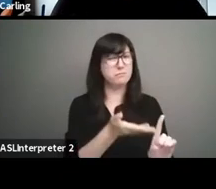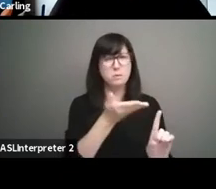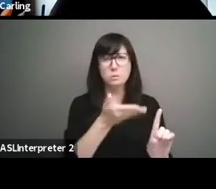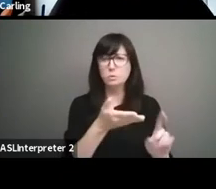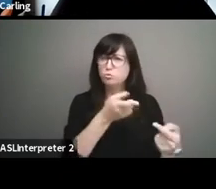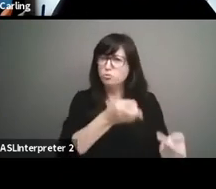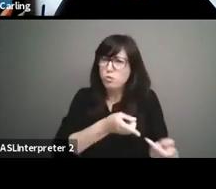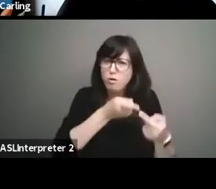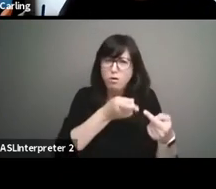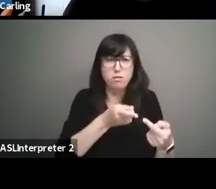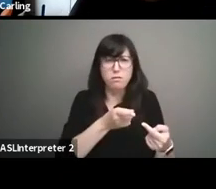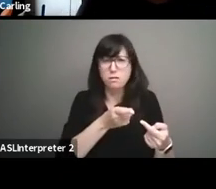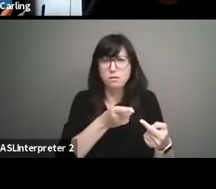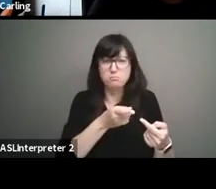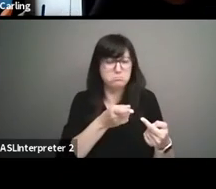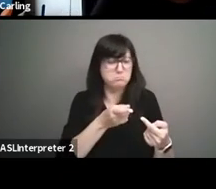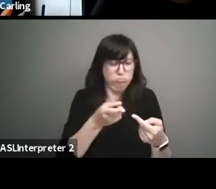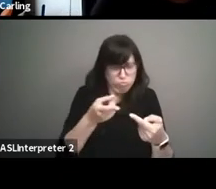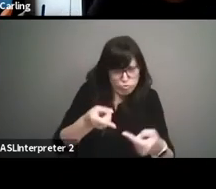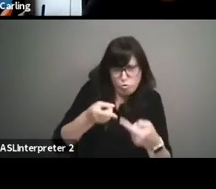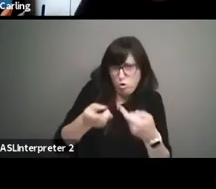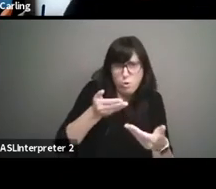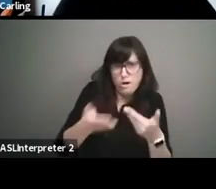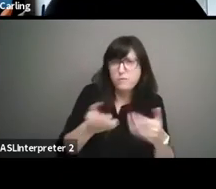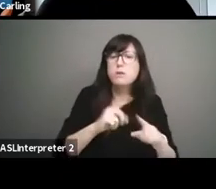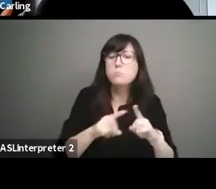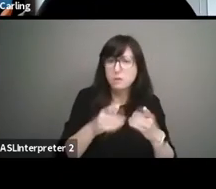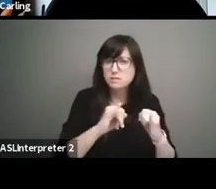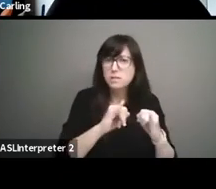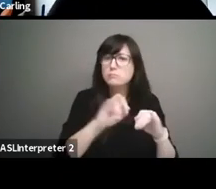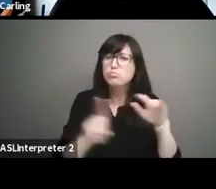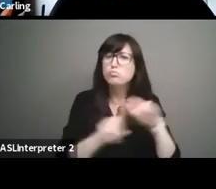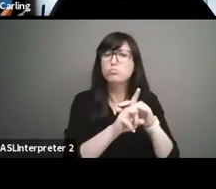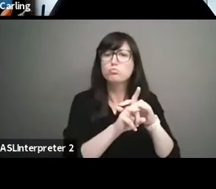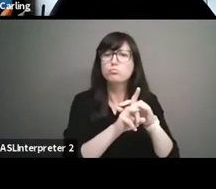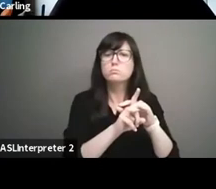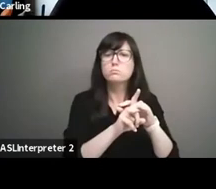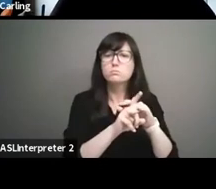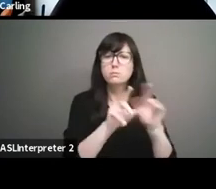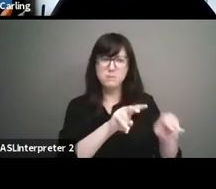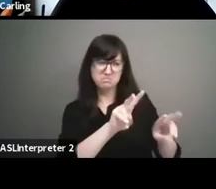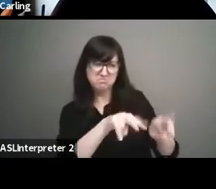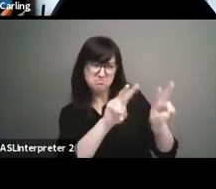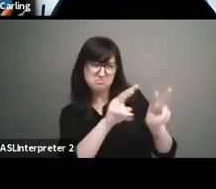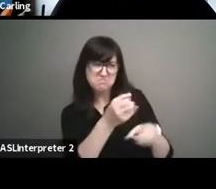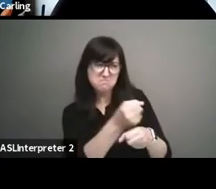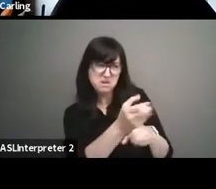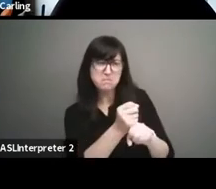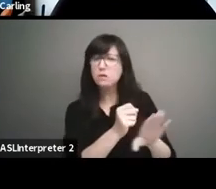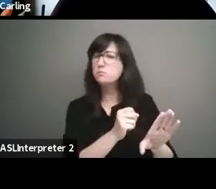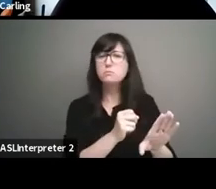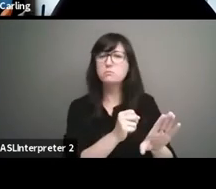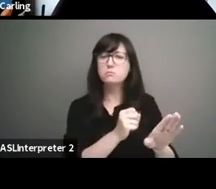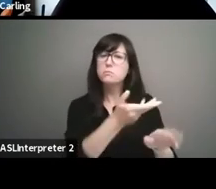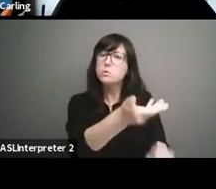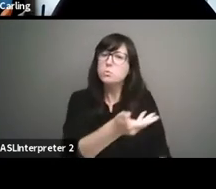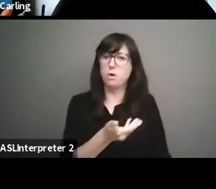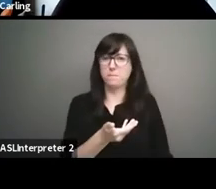whatever that means to them, they're still able to show up and no one will judge them for where they're at.